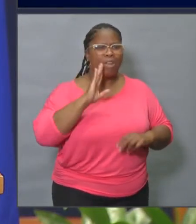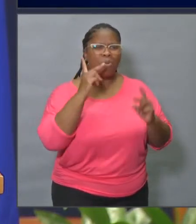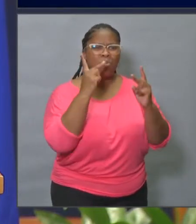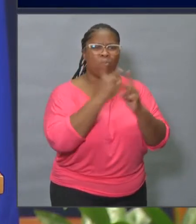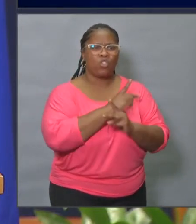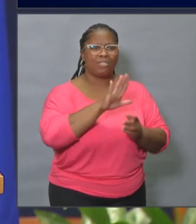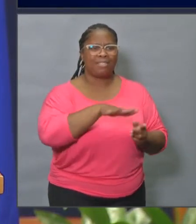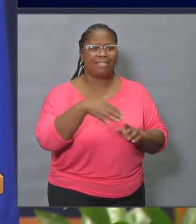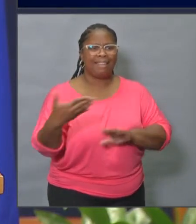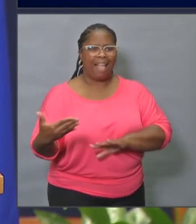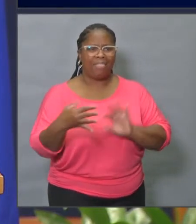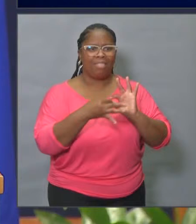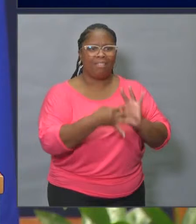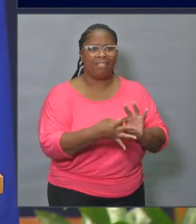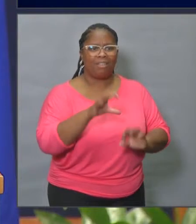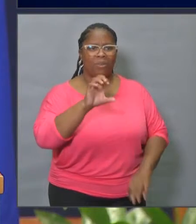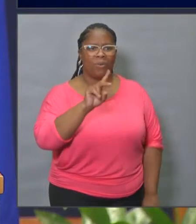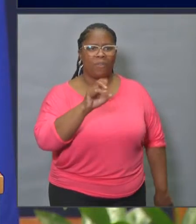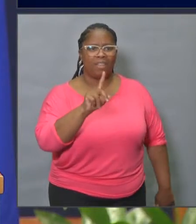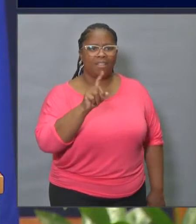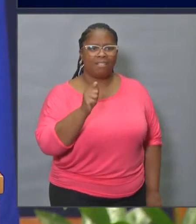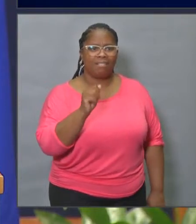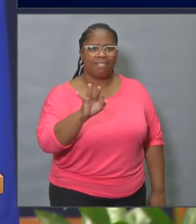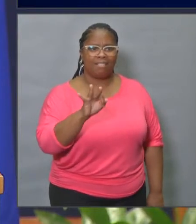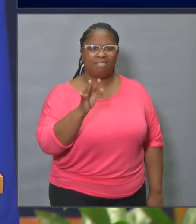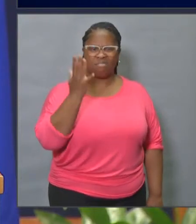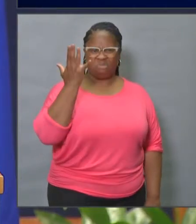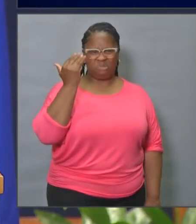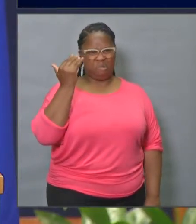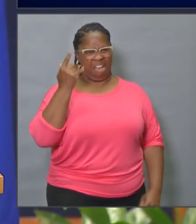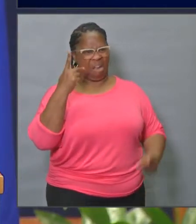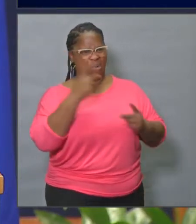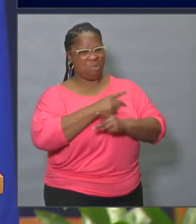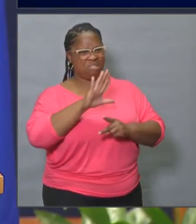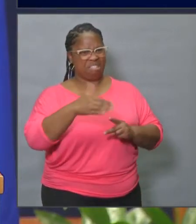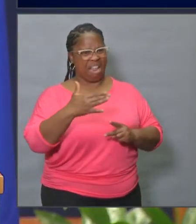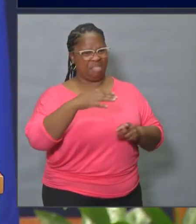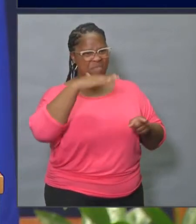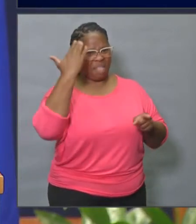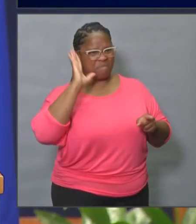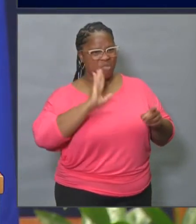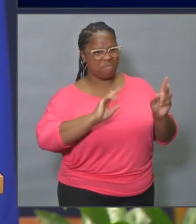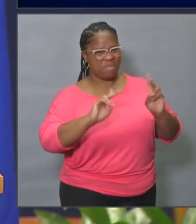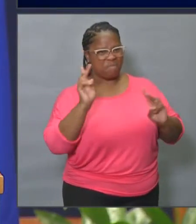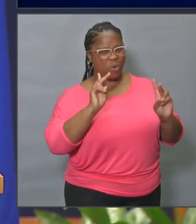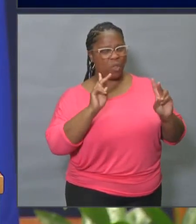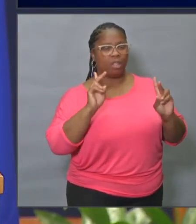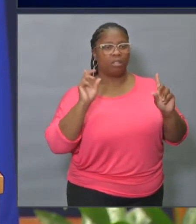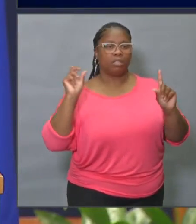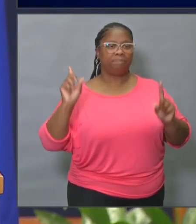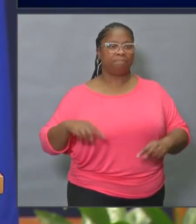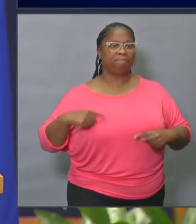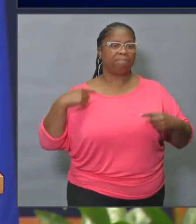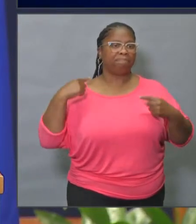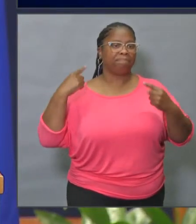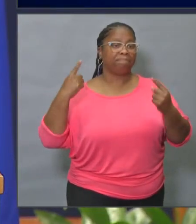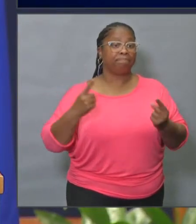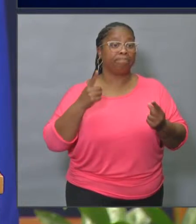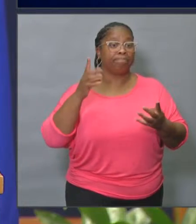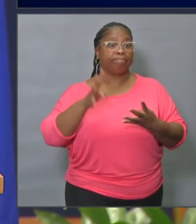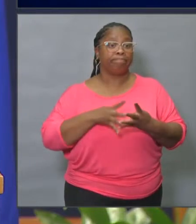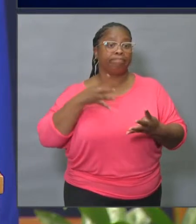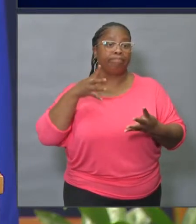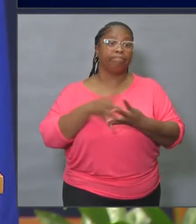due to the long-standing structural and systemic racism that is apparent in multiple aspects of our society.